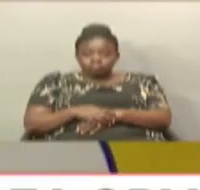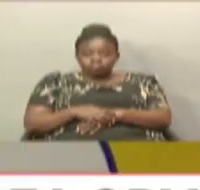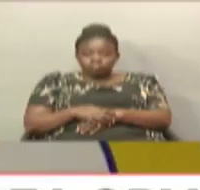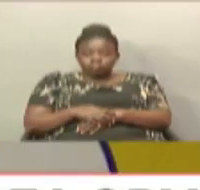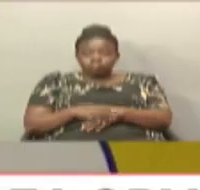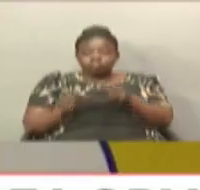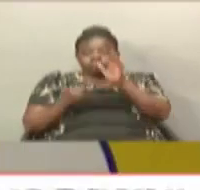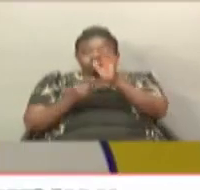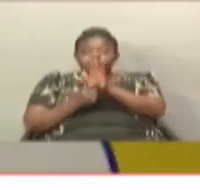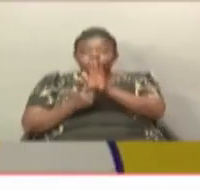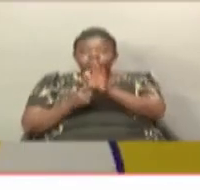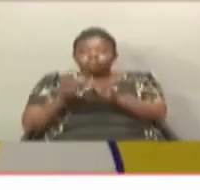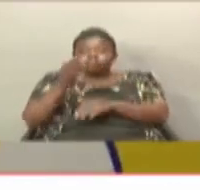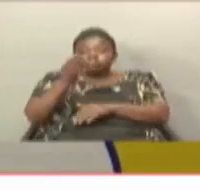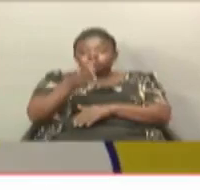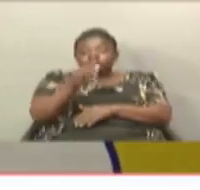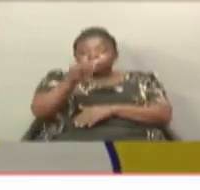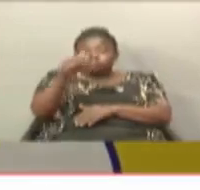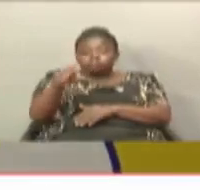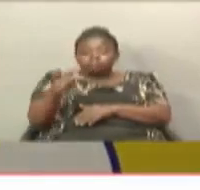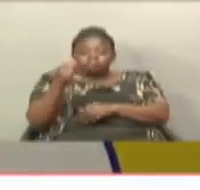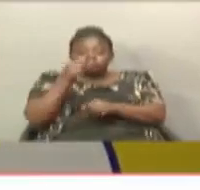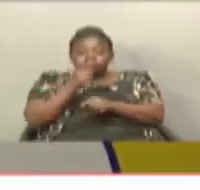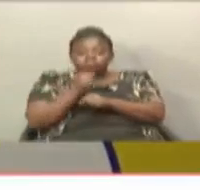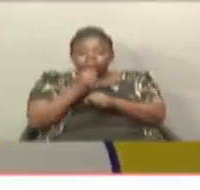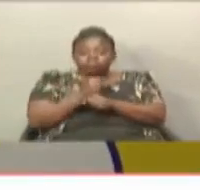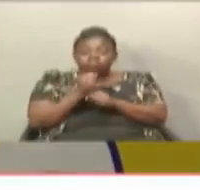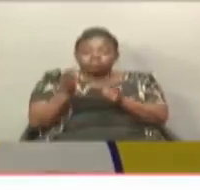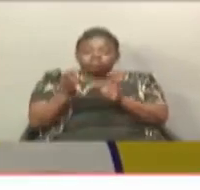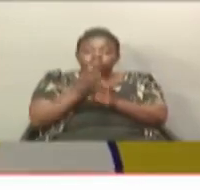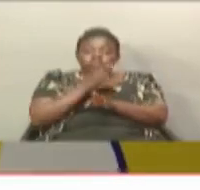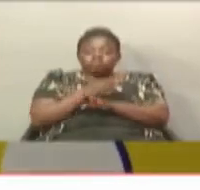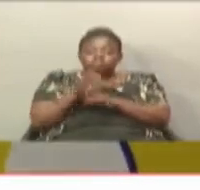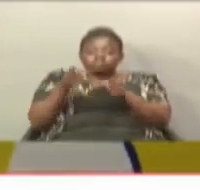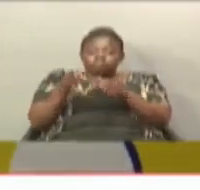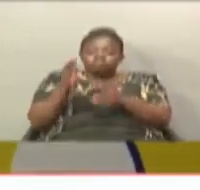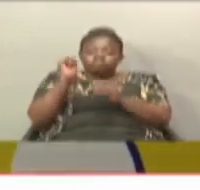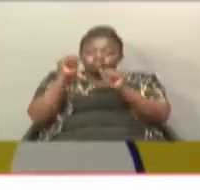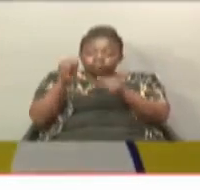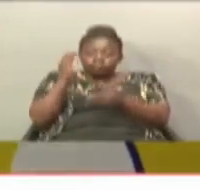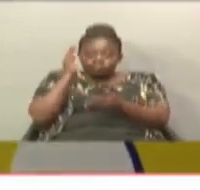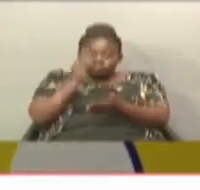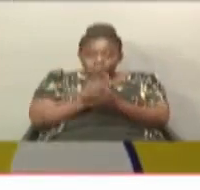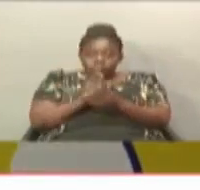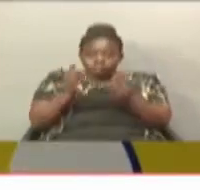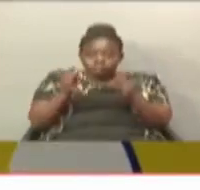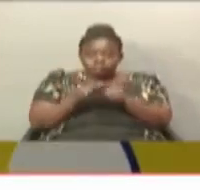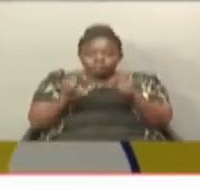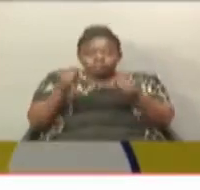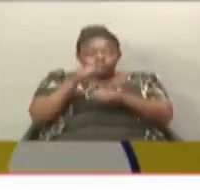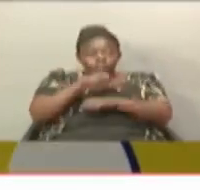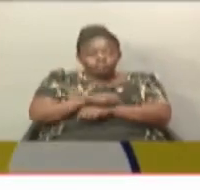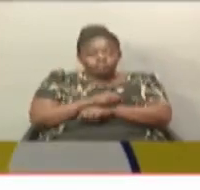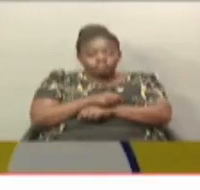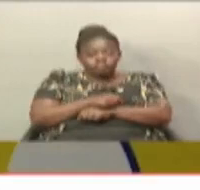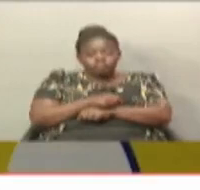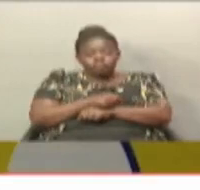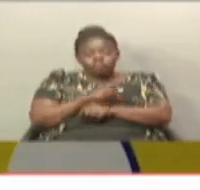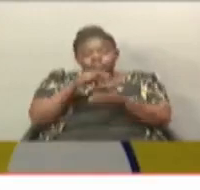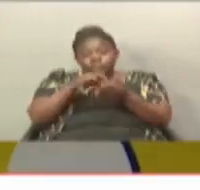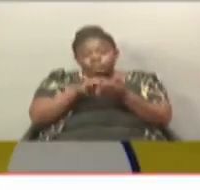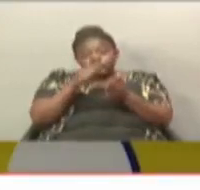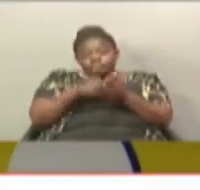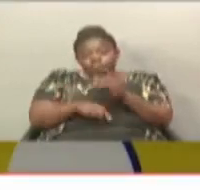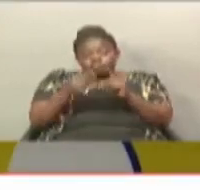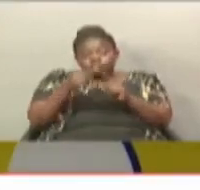Like we have other clubs, the Girl Guides Club should be part of the school. And therefore, from